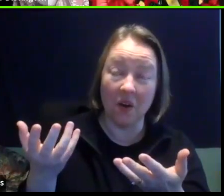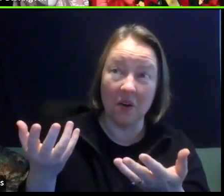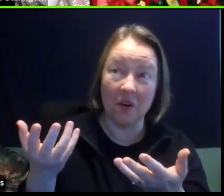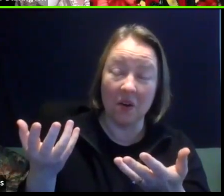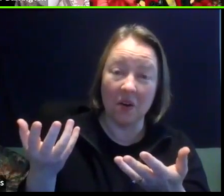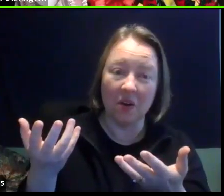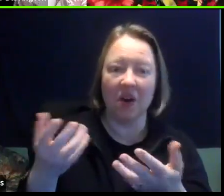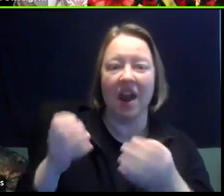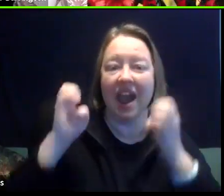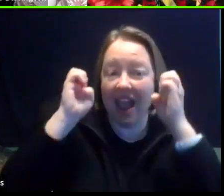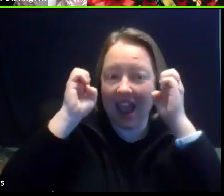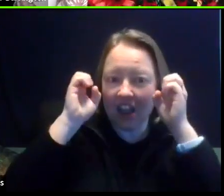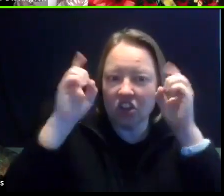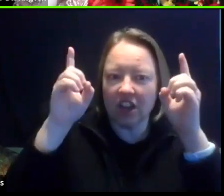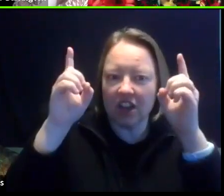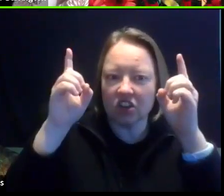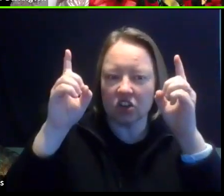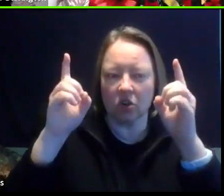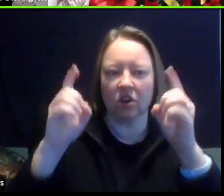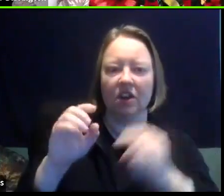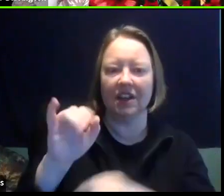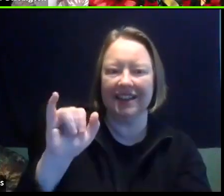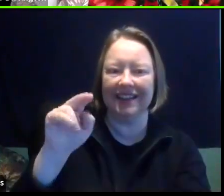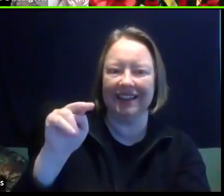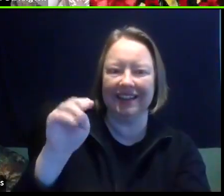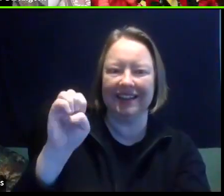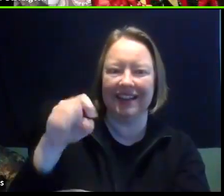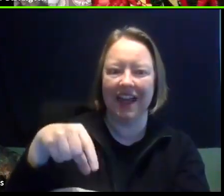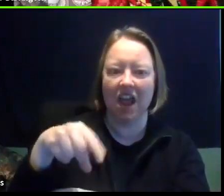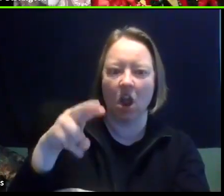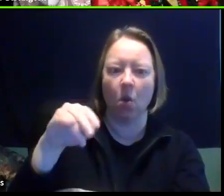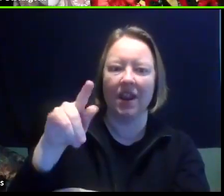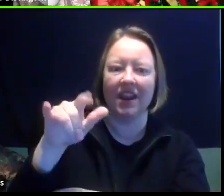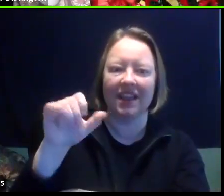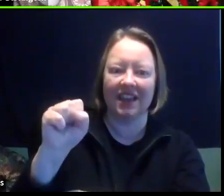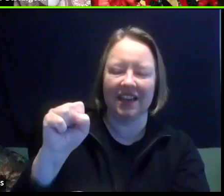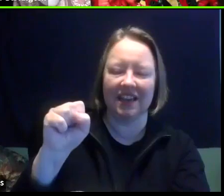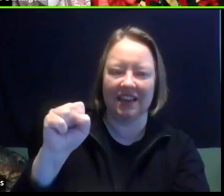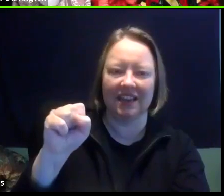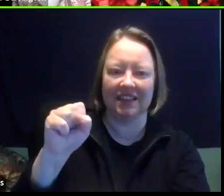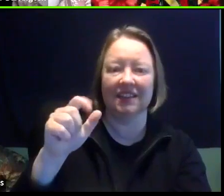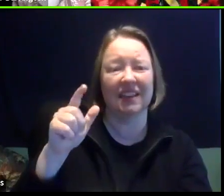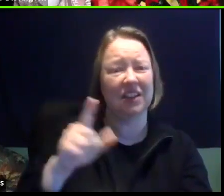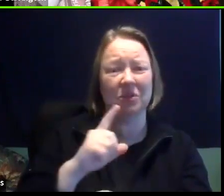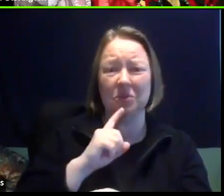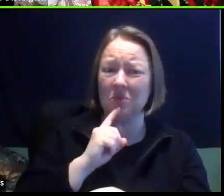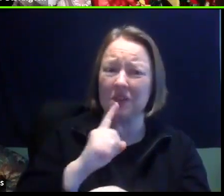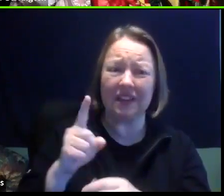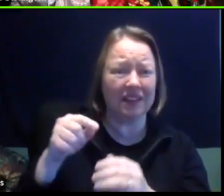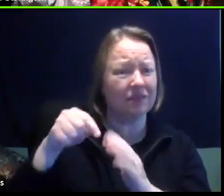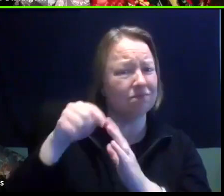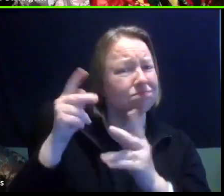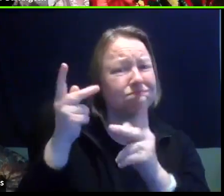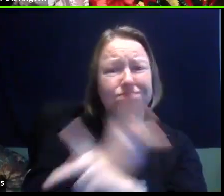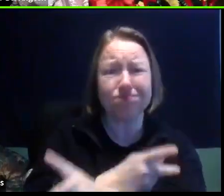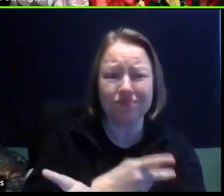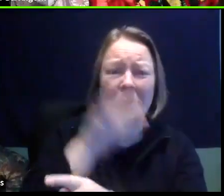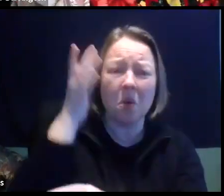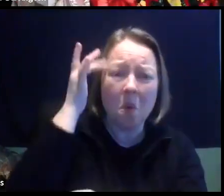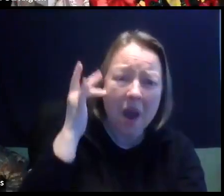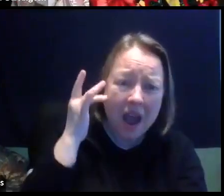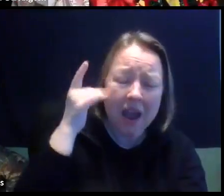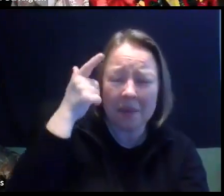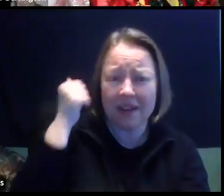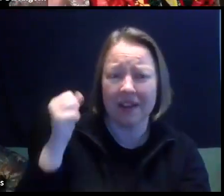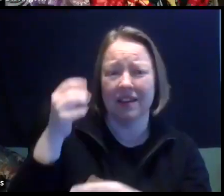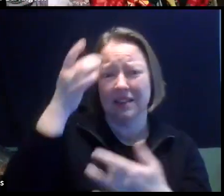the educational inequities that exist, and they have truly been exacerbated due to the pandemic. Mm-hmm.